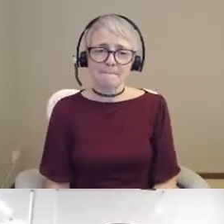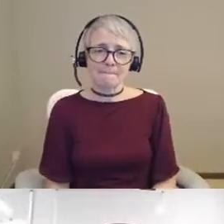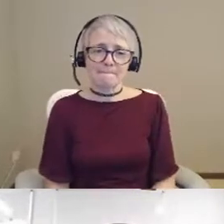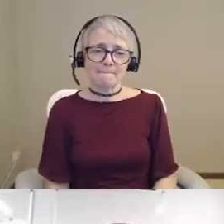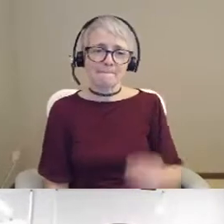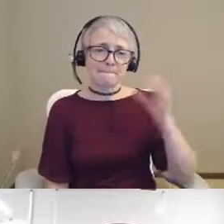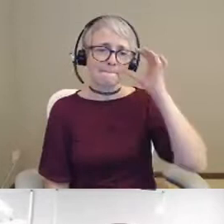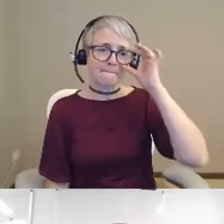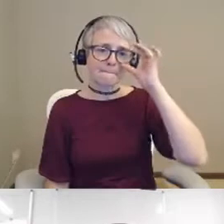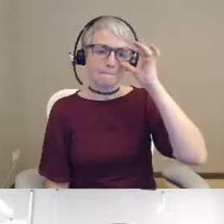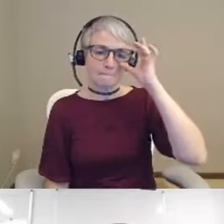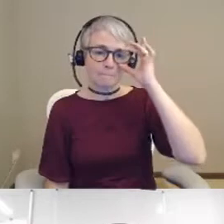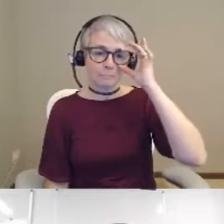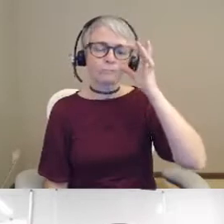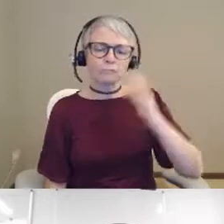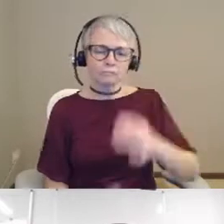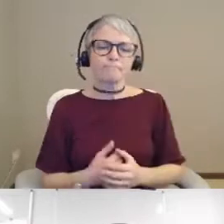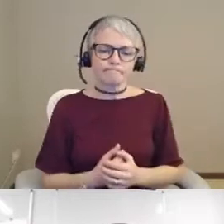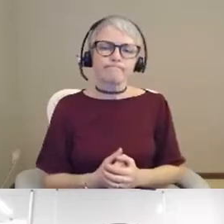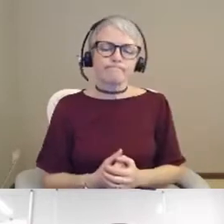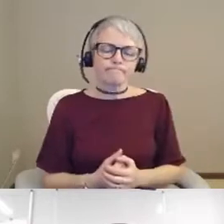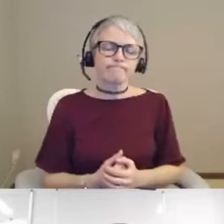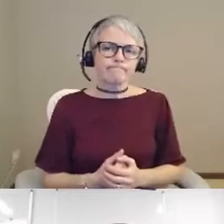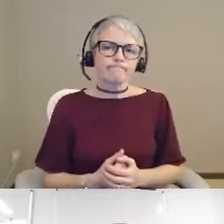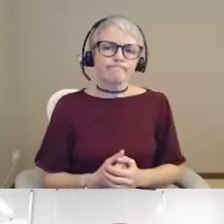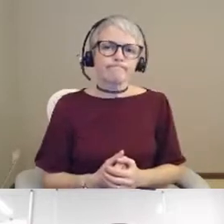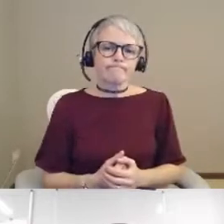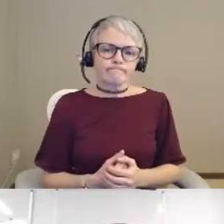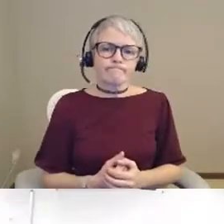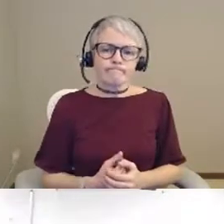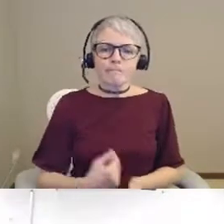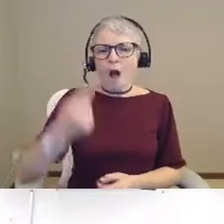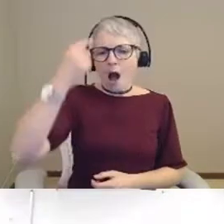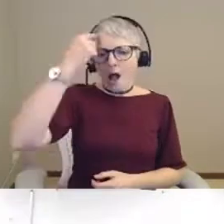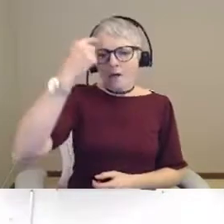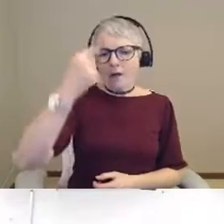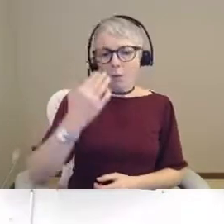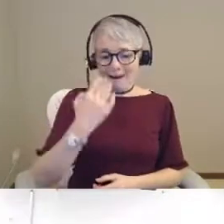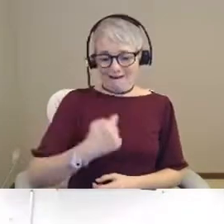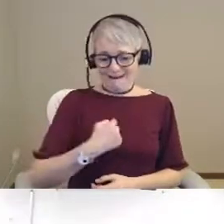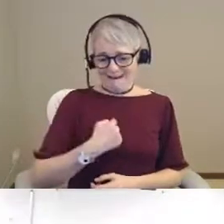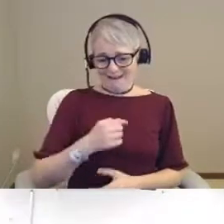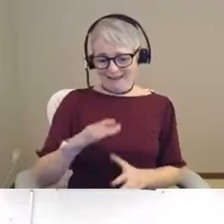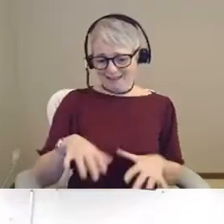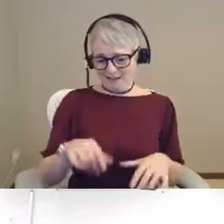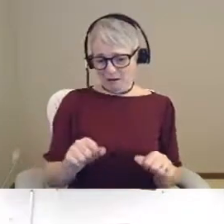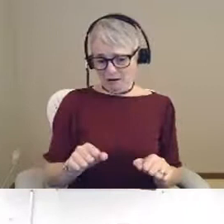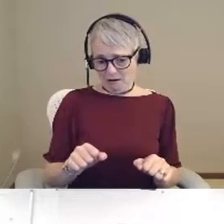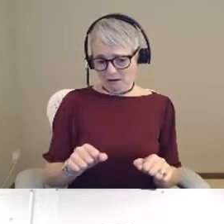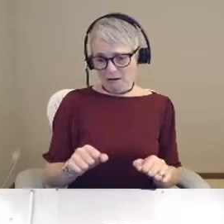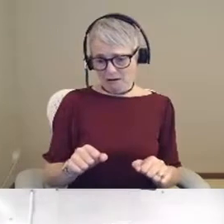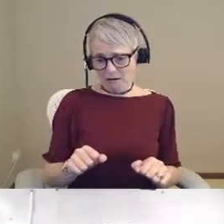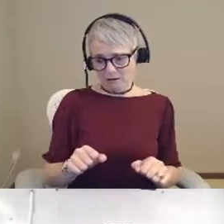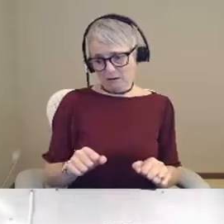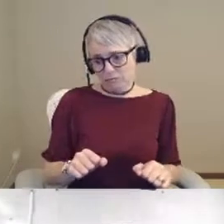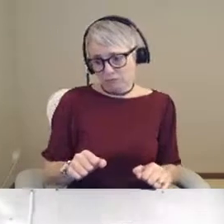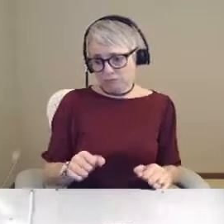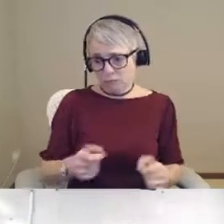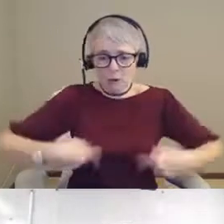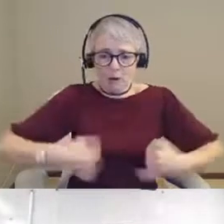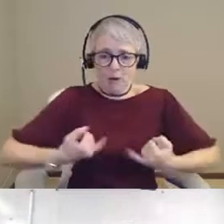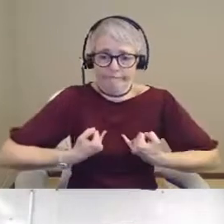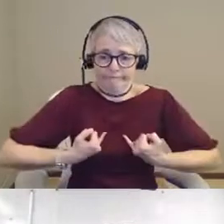Things definitely are improving, I would say. I think when I started in the industry, I think we were very guilty of just treating accessibility as a tick